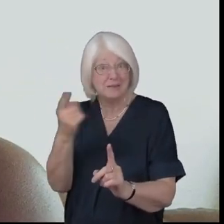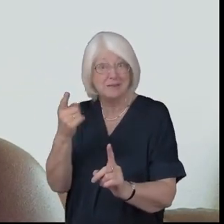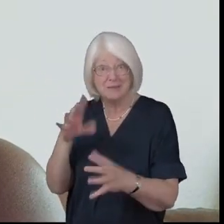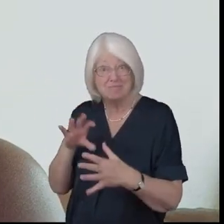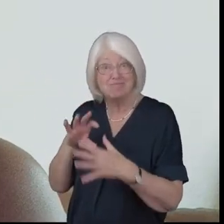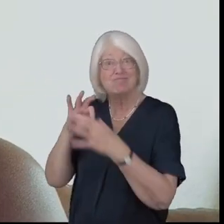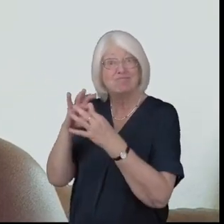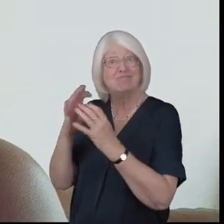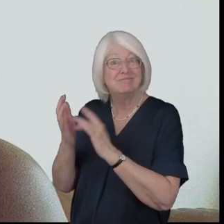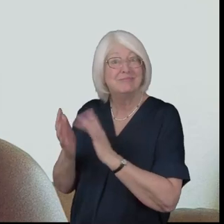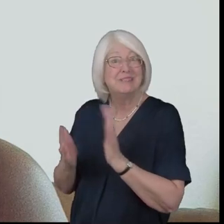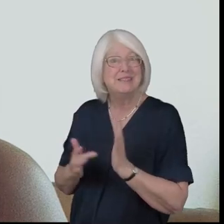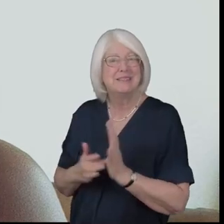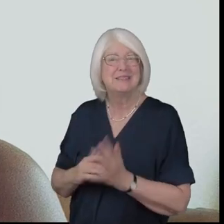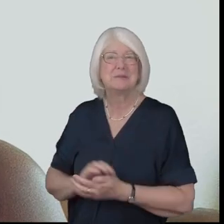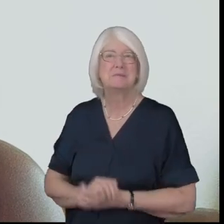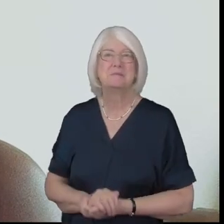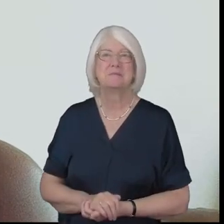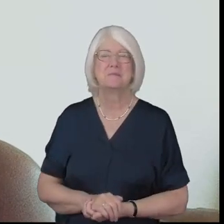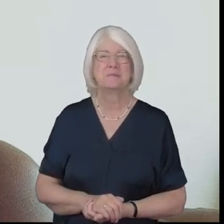in Christ Jesus